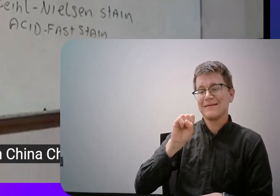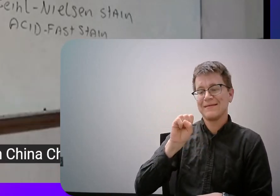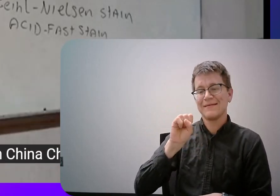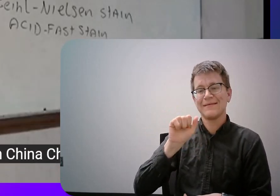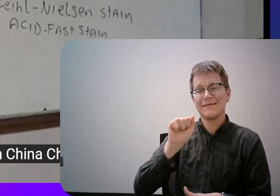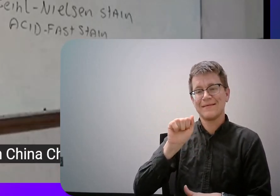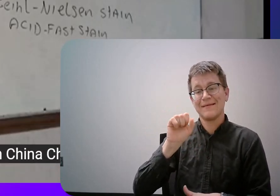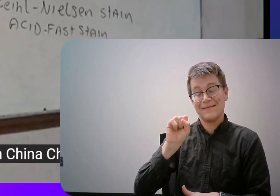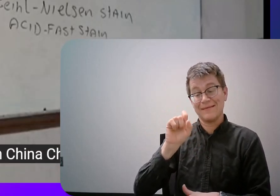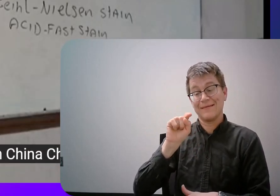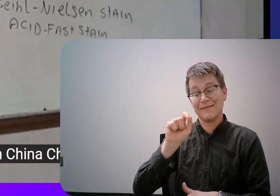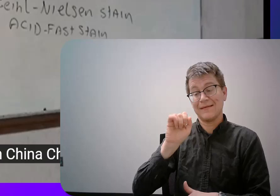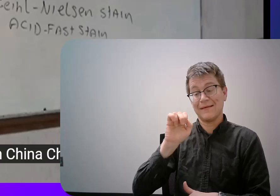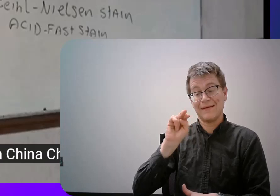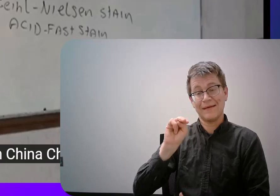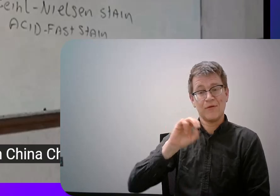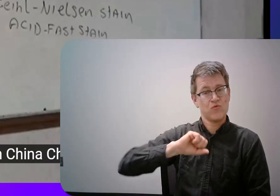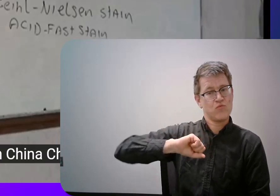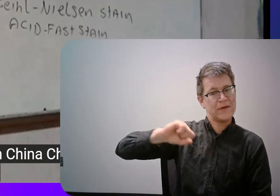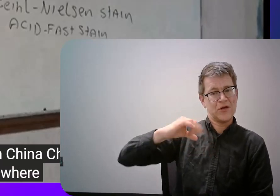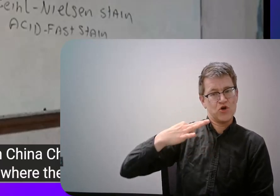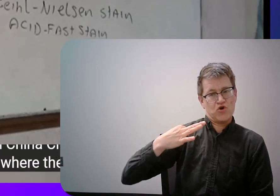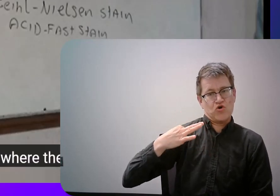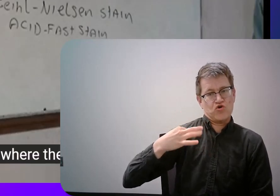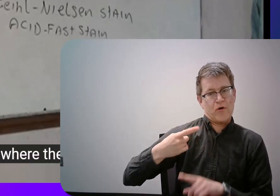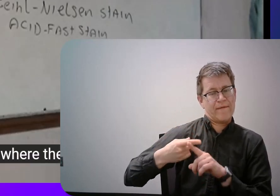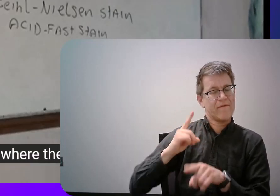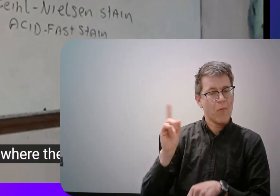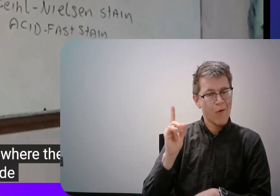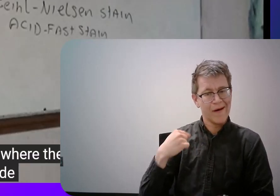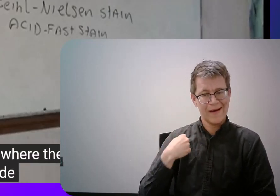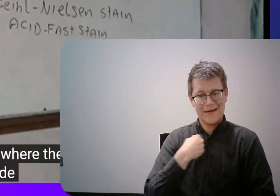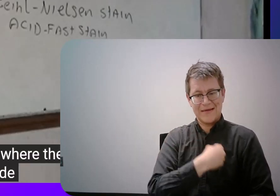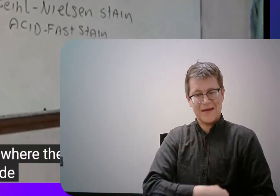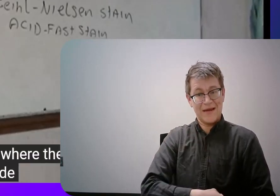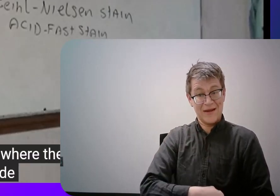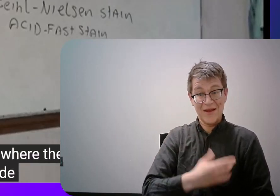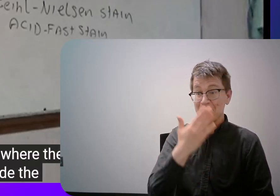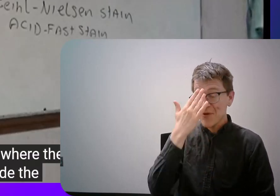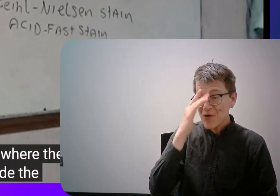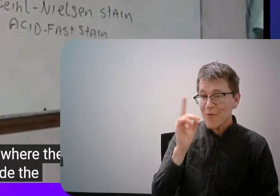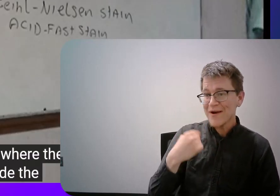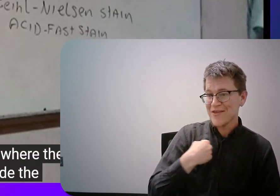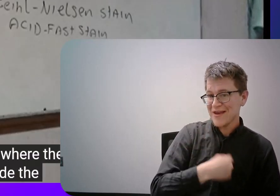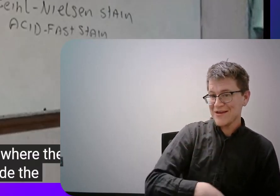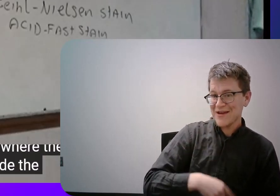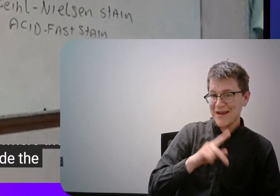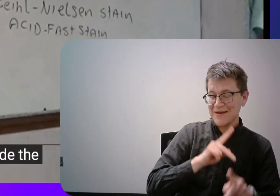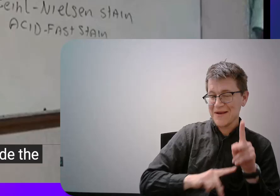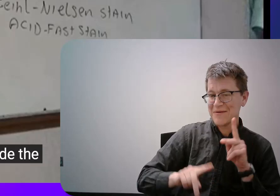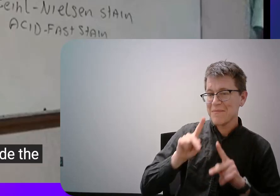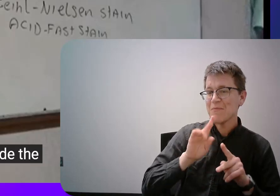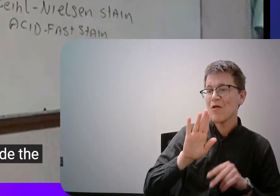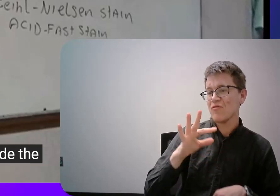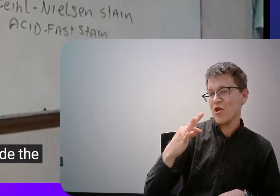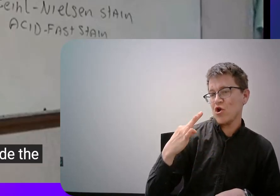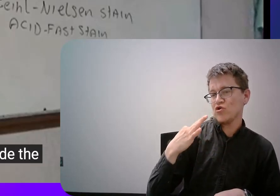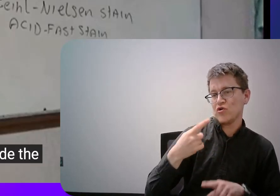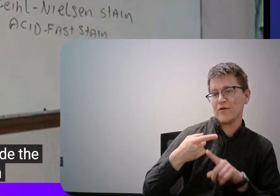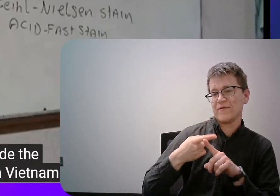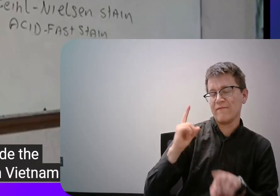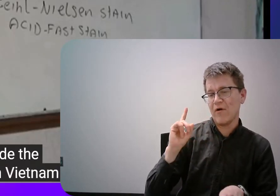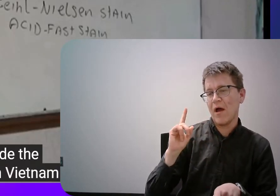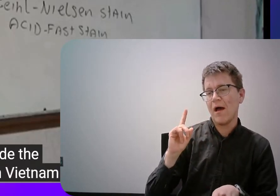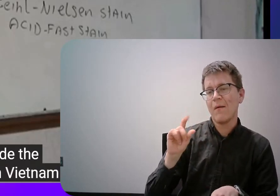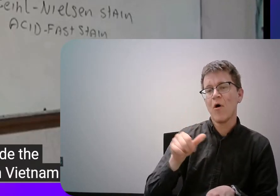China. Also, nowadays, you know where the Chinese have their shirts made? The Chinese buy their